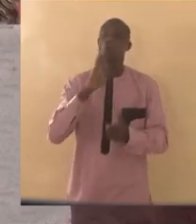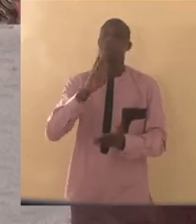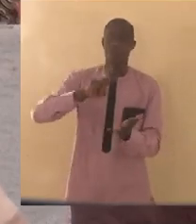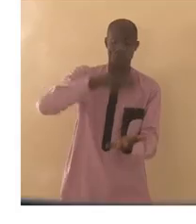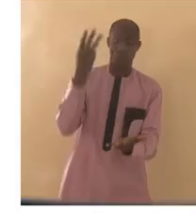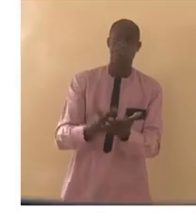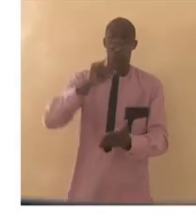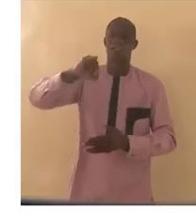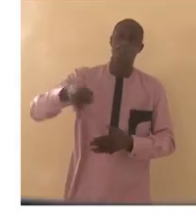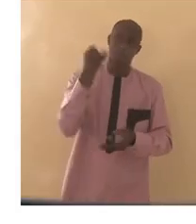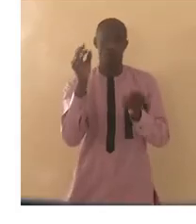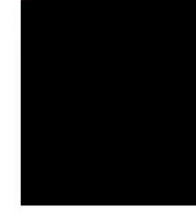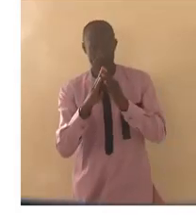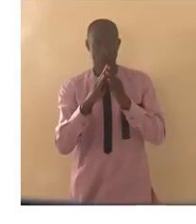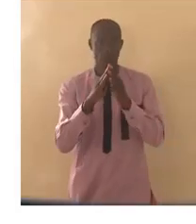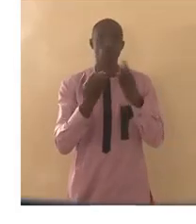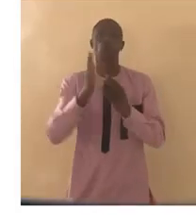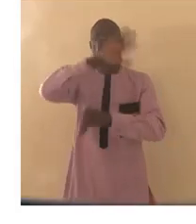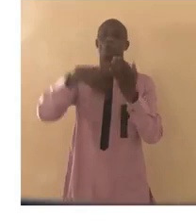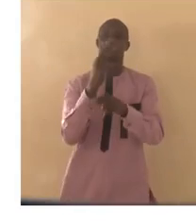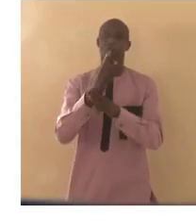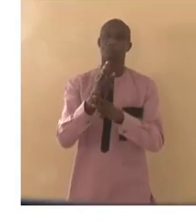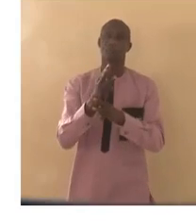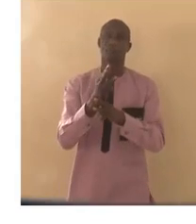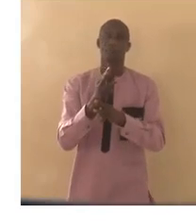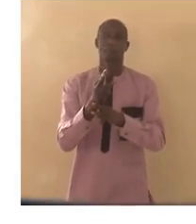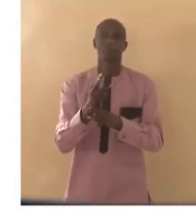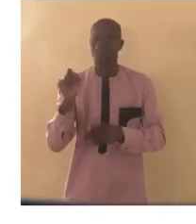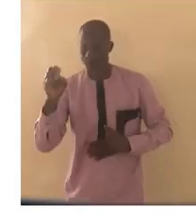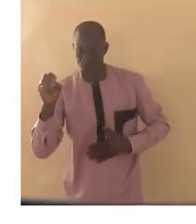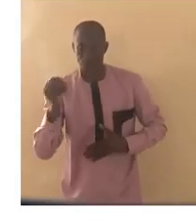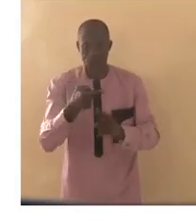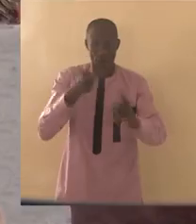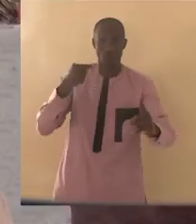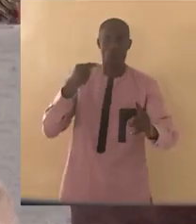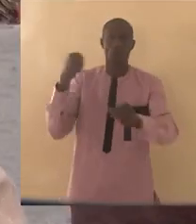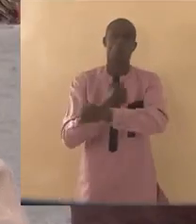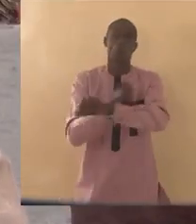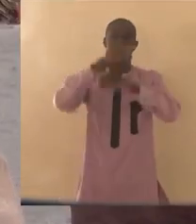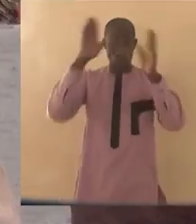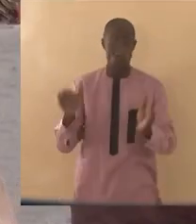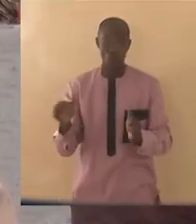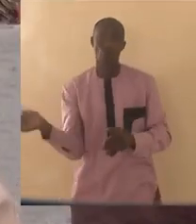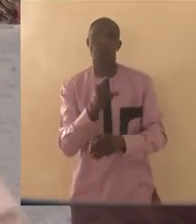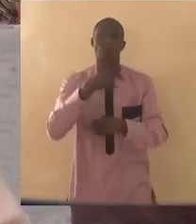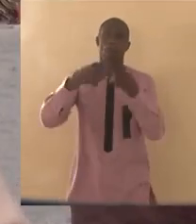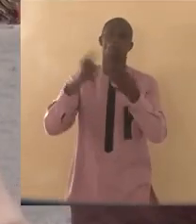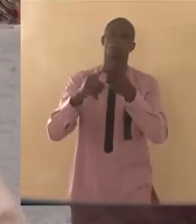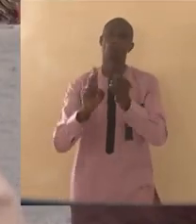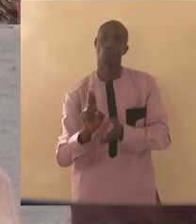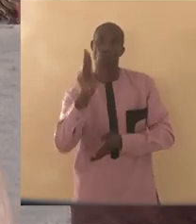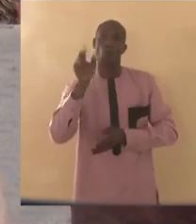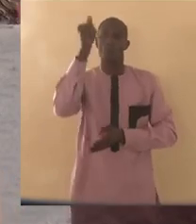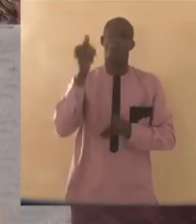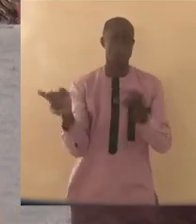witnesses in Jerusalem, in Judea, in Samaria, and throughout the world. Acts 1, 8. So, from the Mount of Olives, they went to